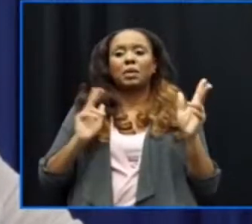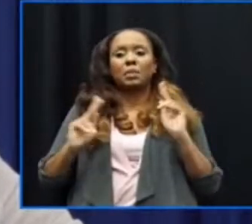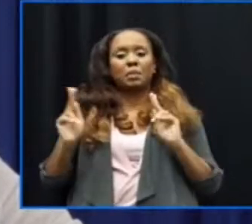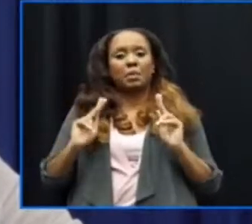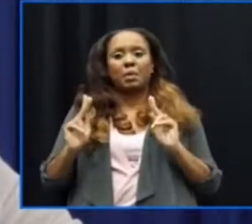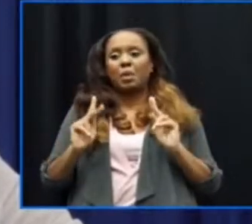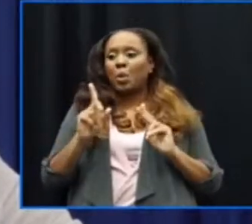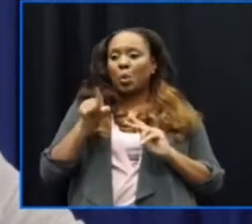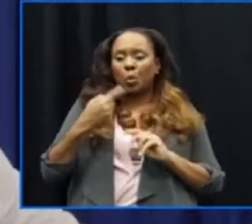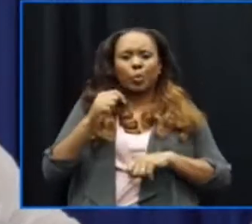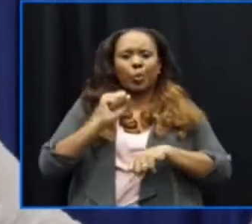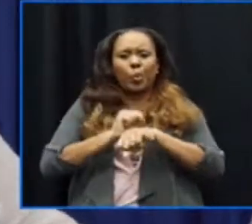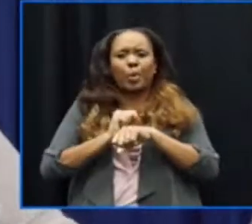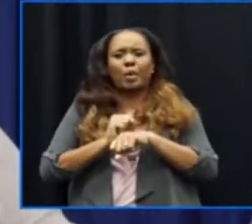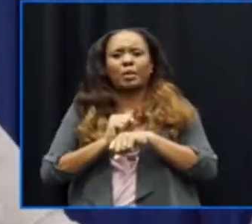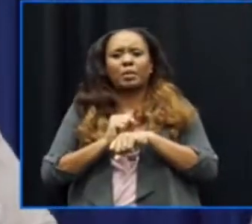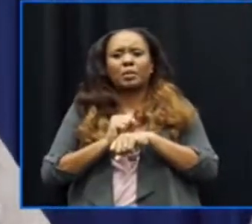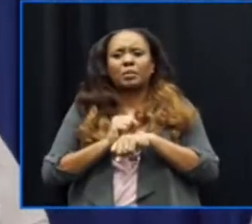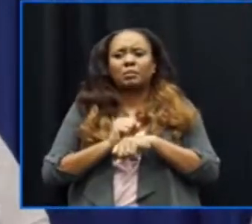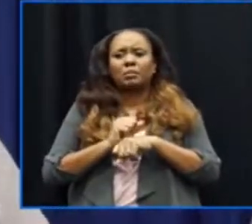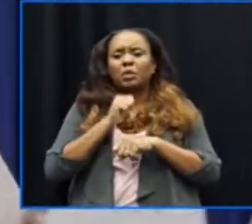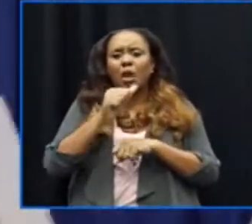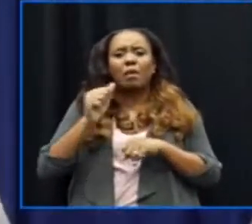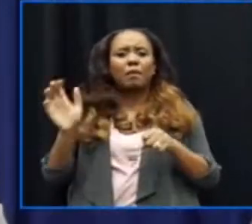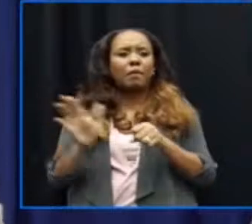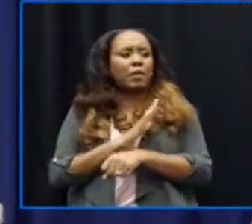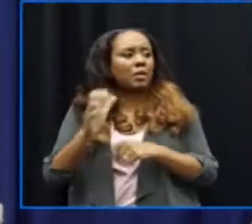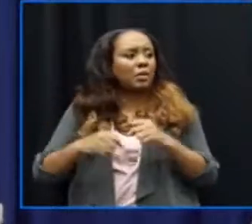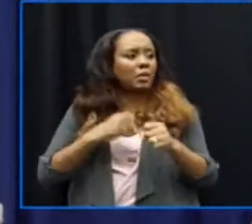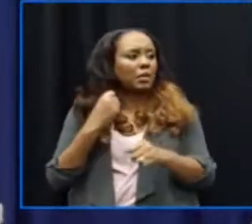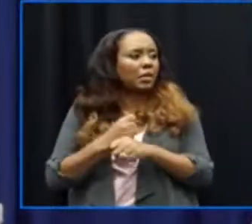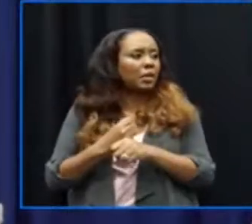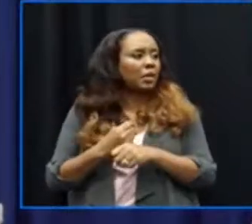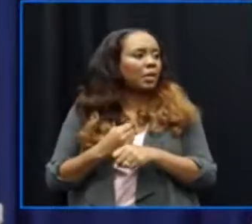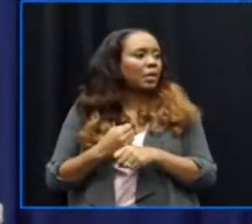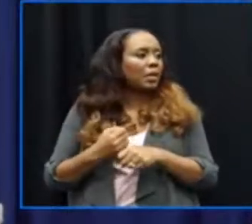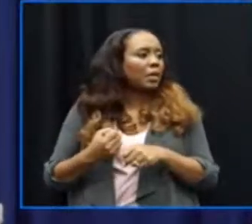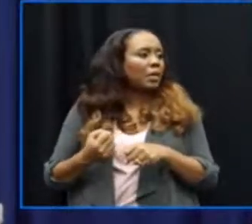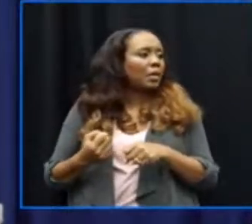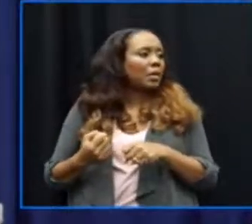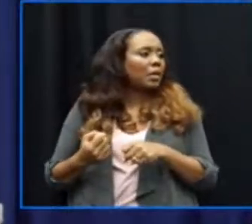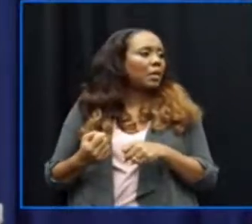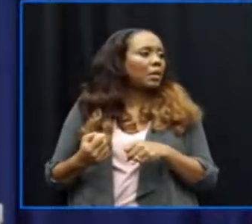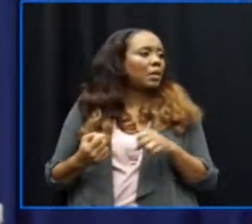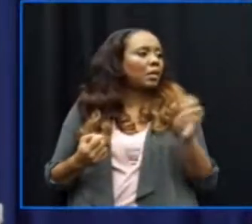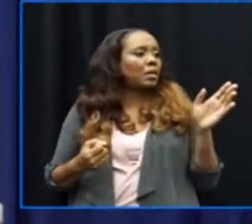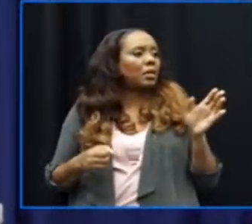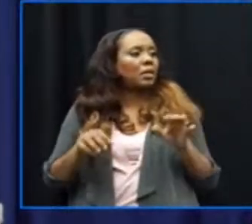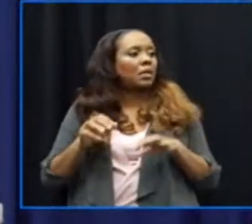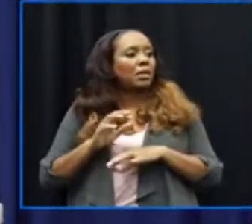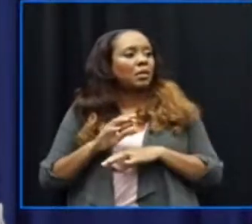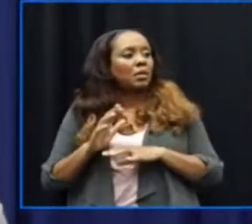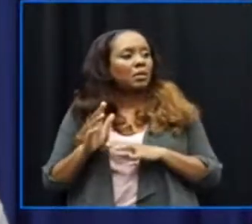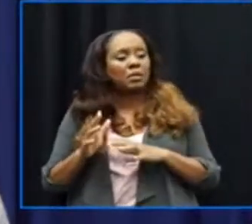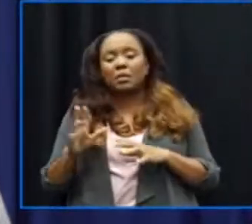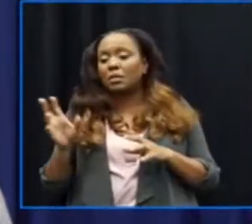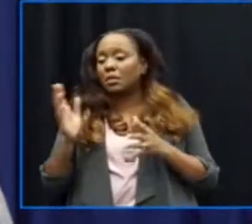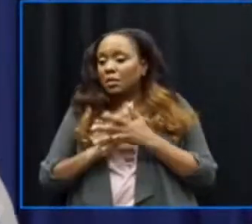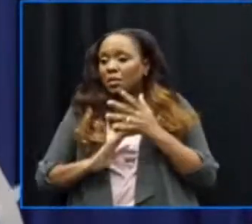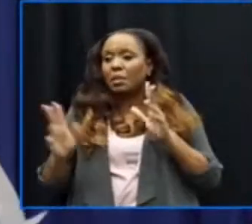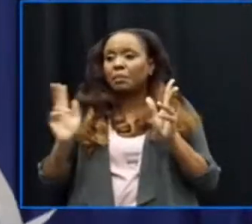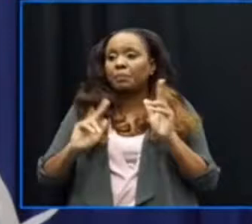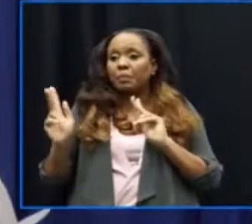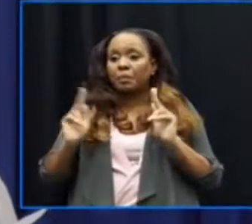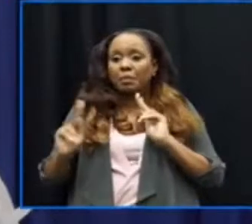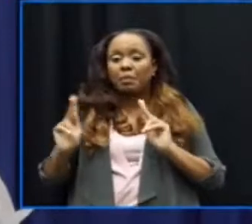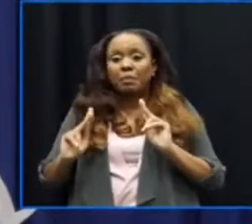So therefore, they're not in a position to come, and don't give me a form, because the first thing a form does is to make my head hurt. So tell me how